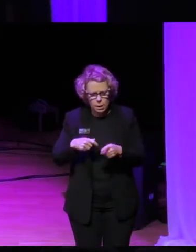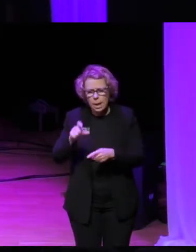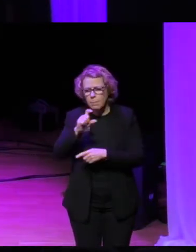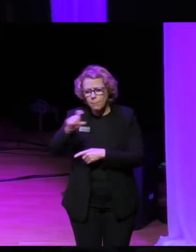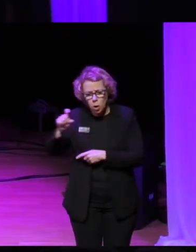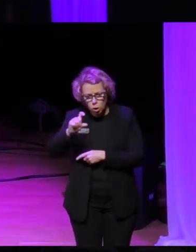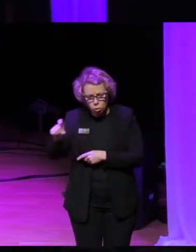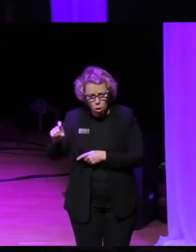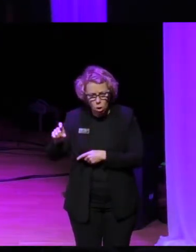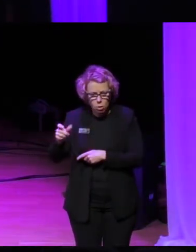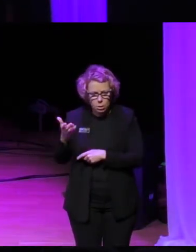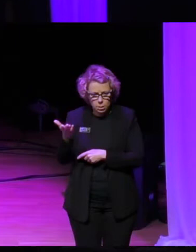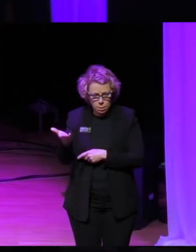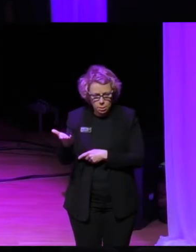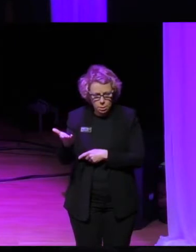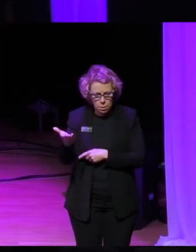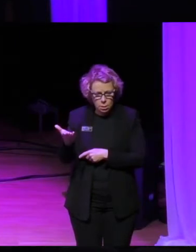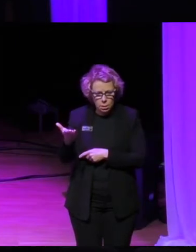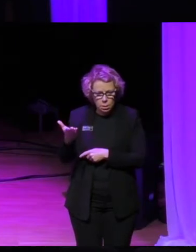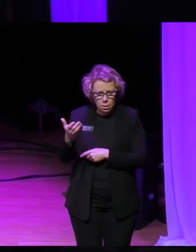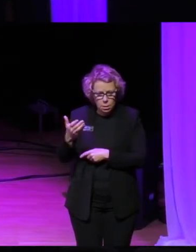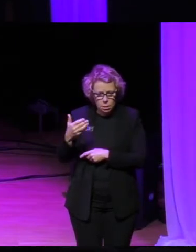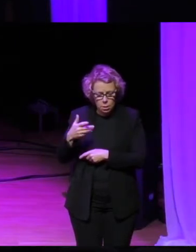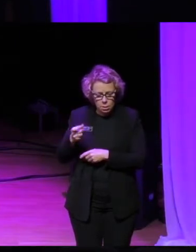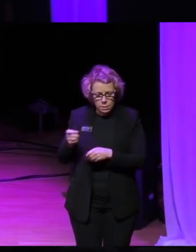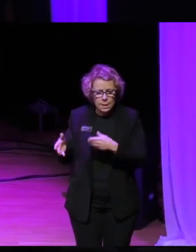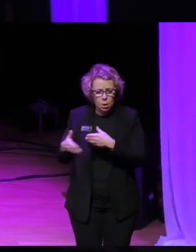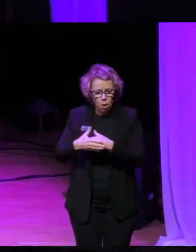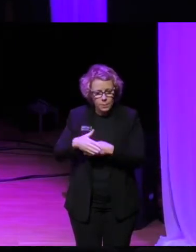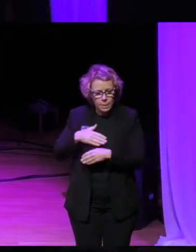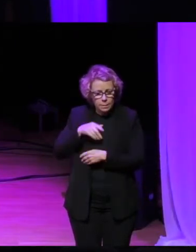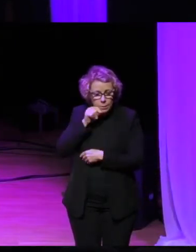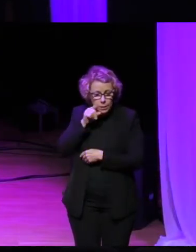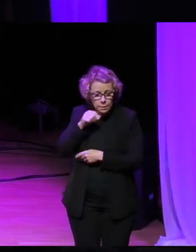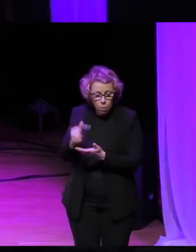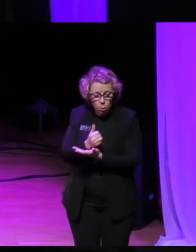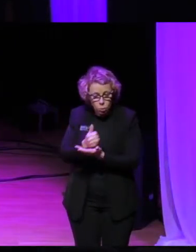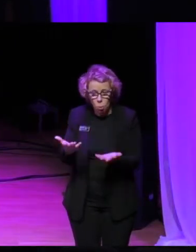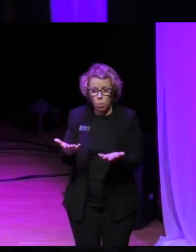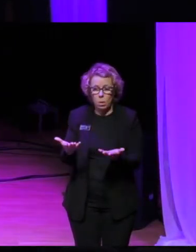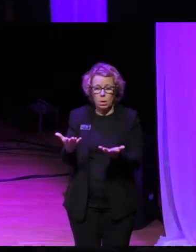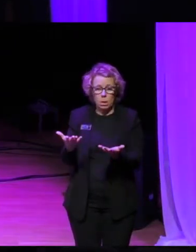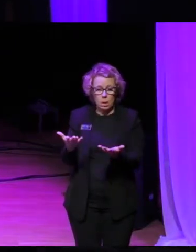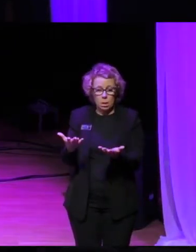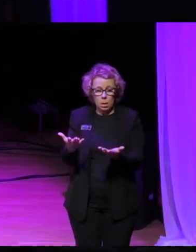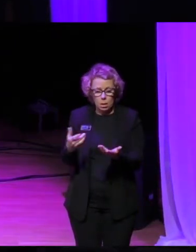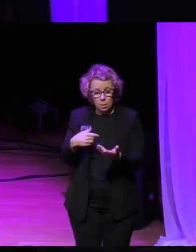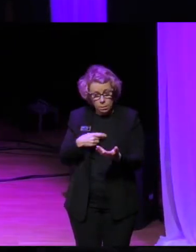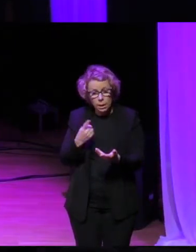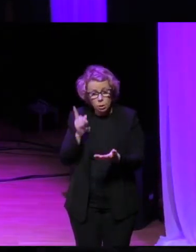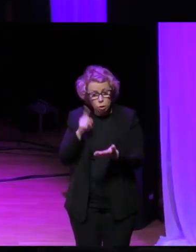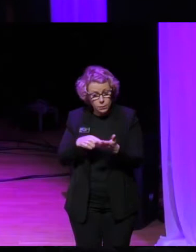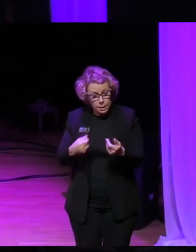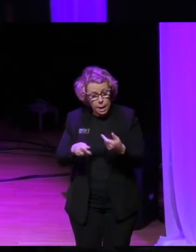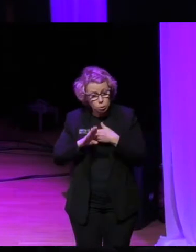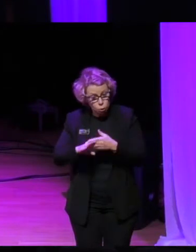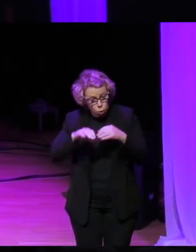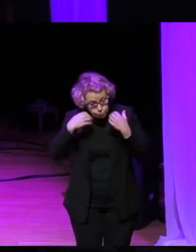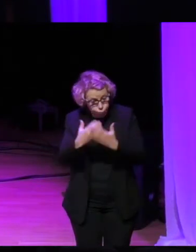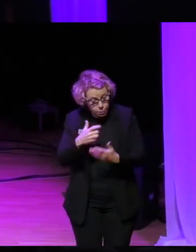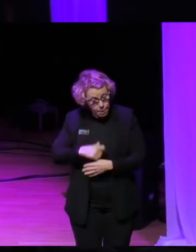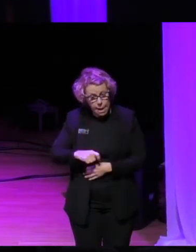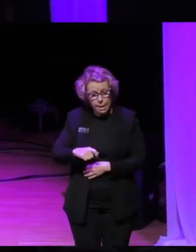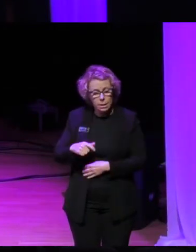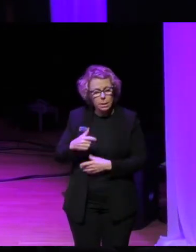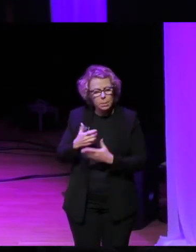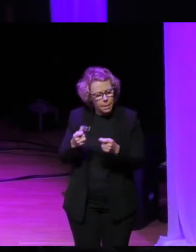the government, doesn't the First Amendment protect me? But the First Amendment is not a protection against that. Nonetheless, our concern